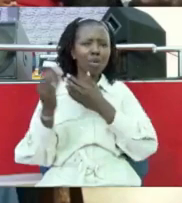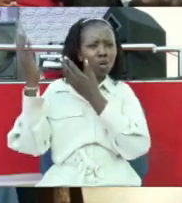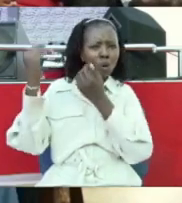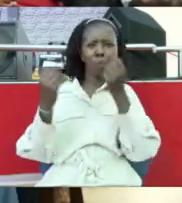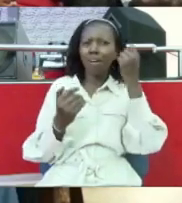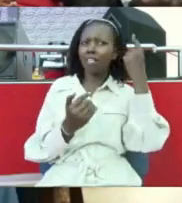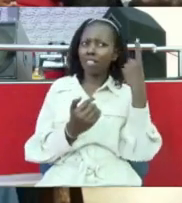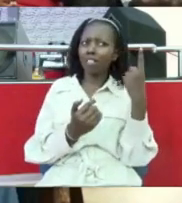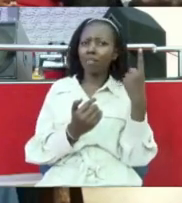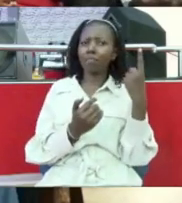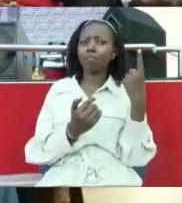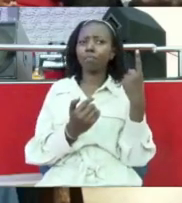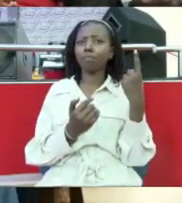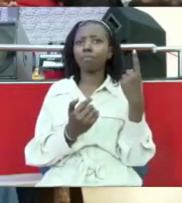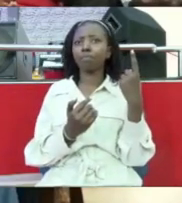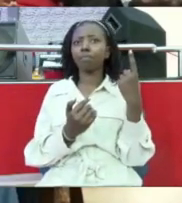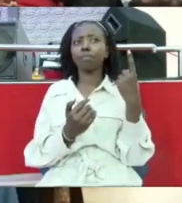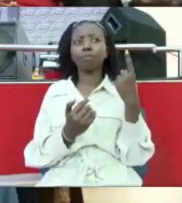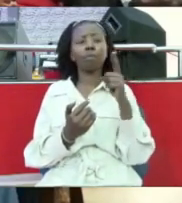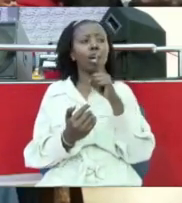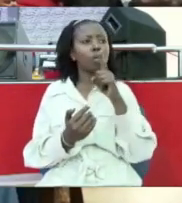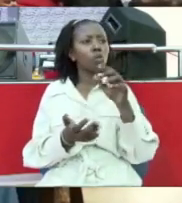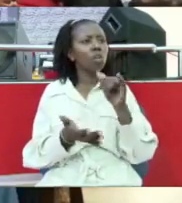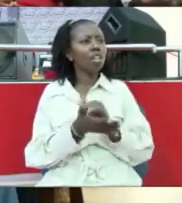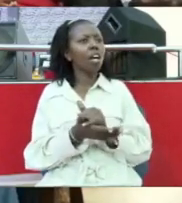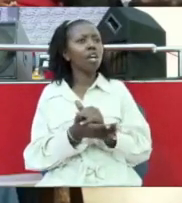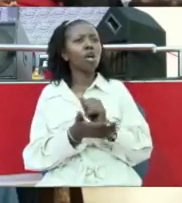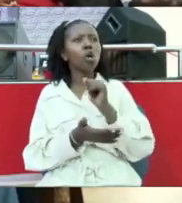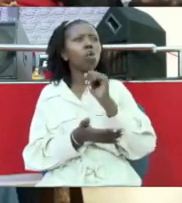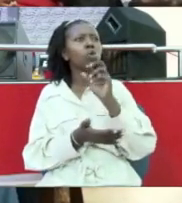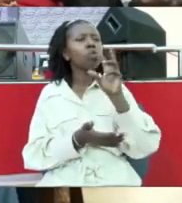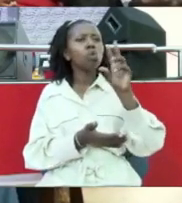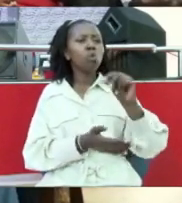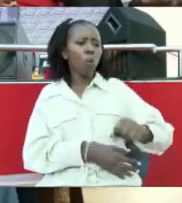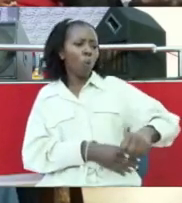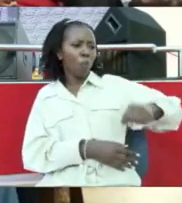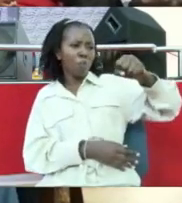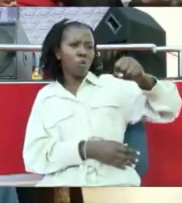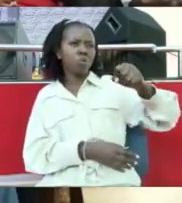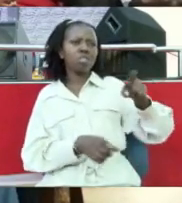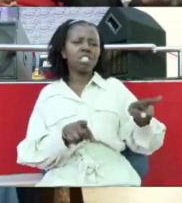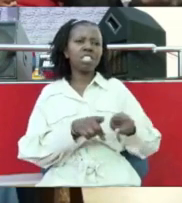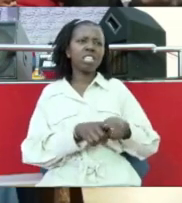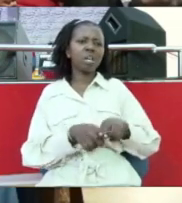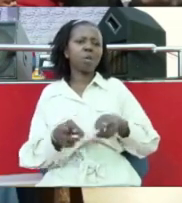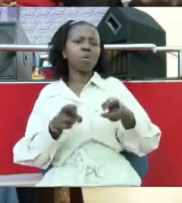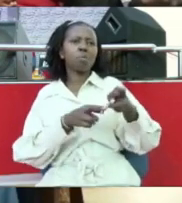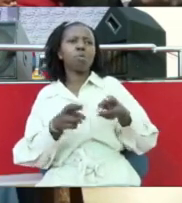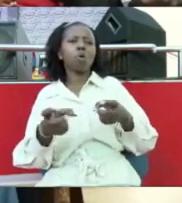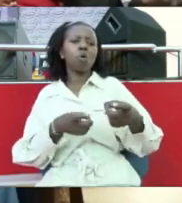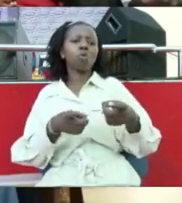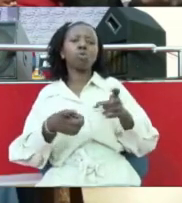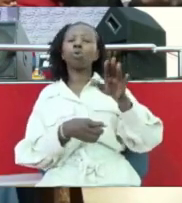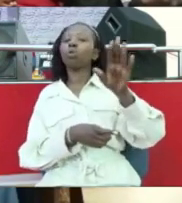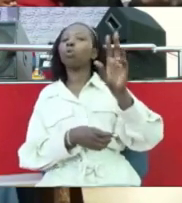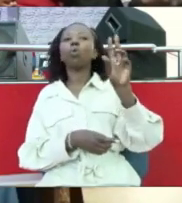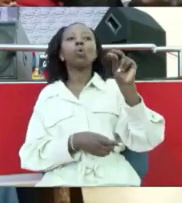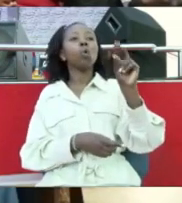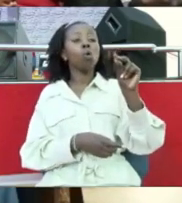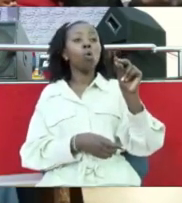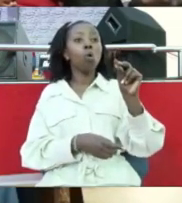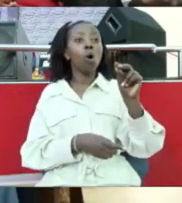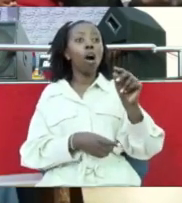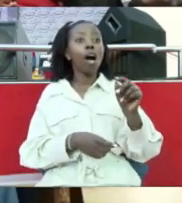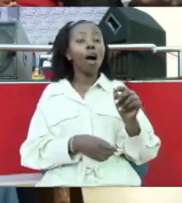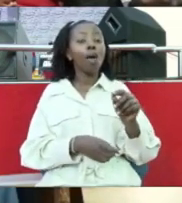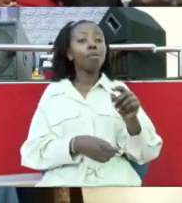that. Na, so that no boss will boss you. Actually, they should be glad they